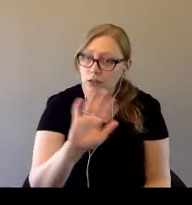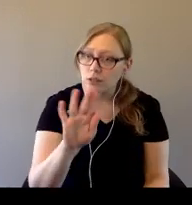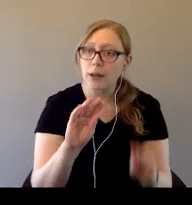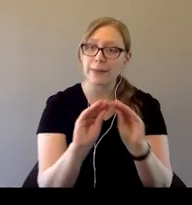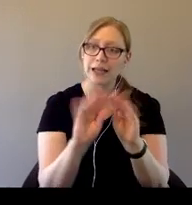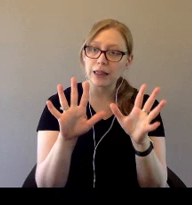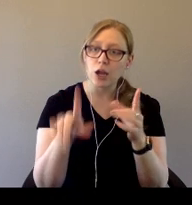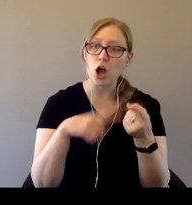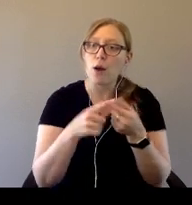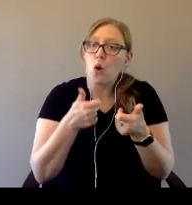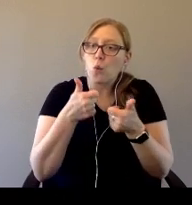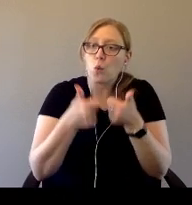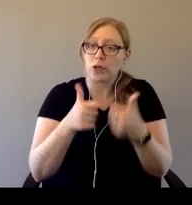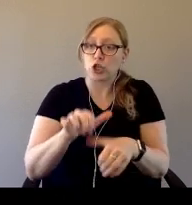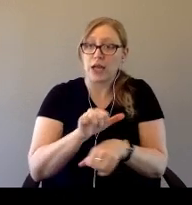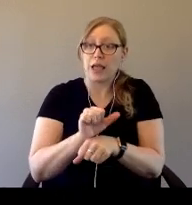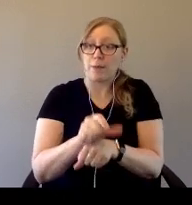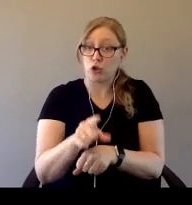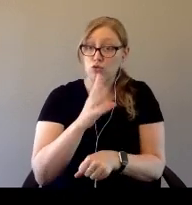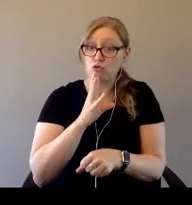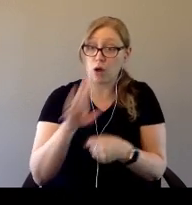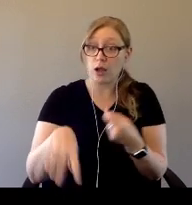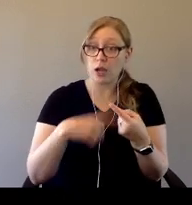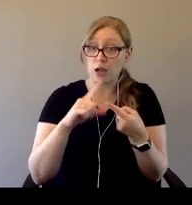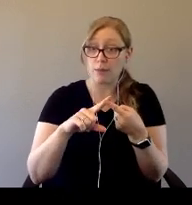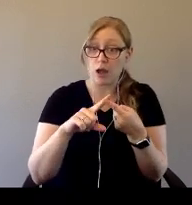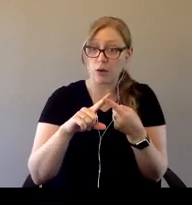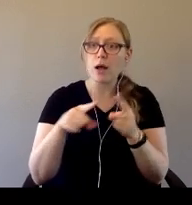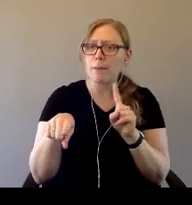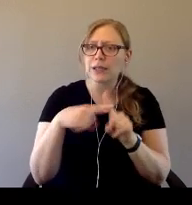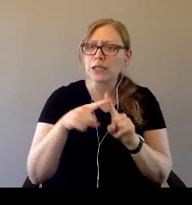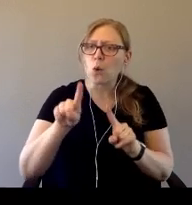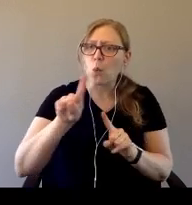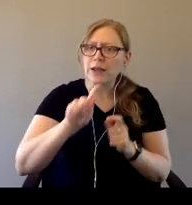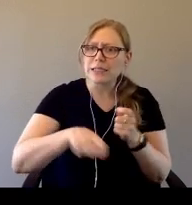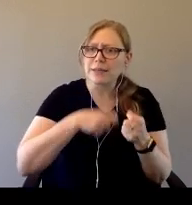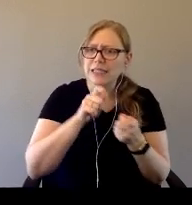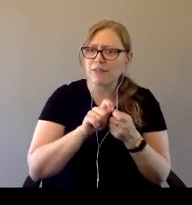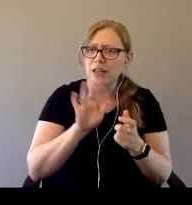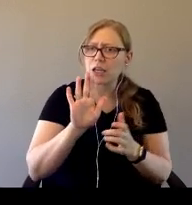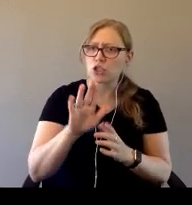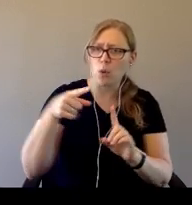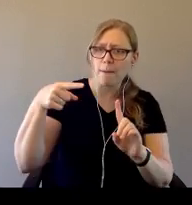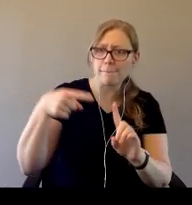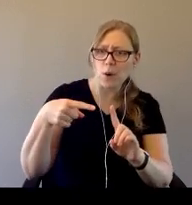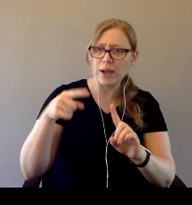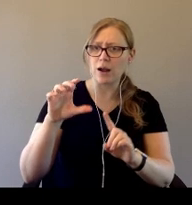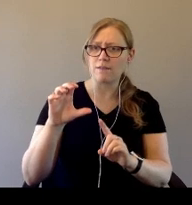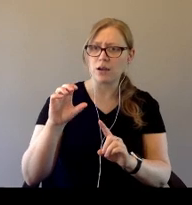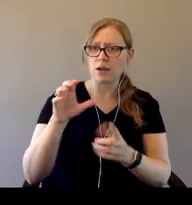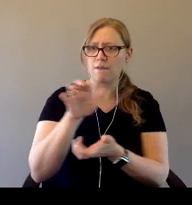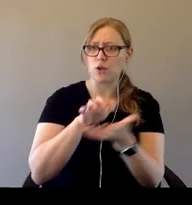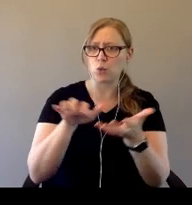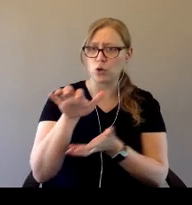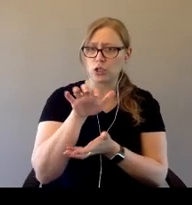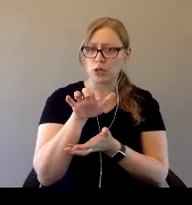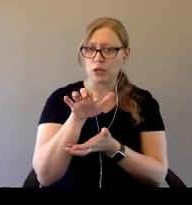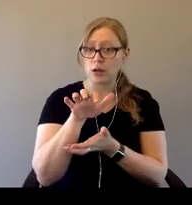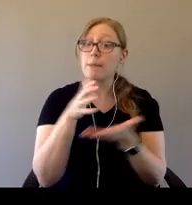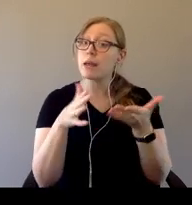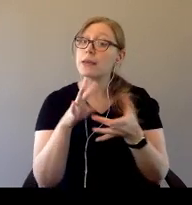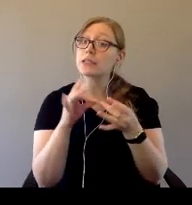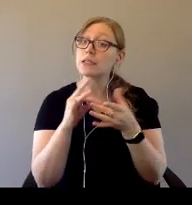about what assignment you're talking about and be clear about your point of confusion. Perhaps say what you've already done. I read